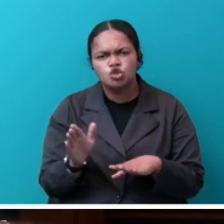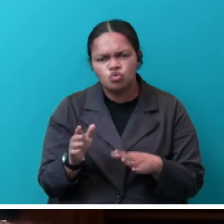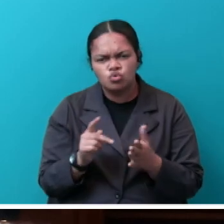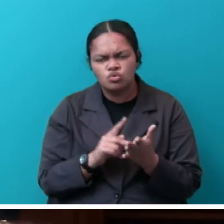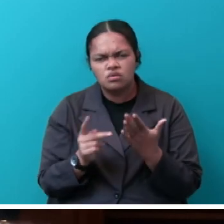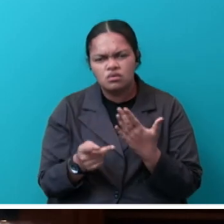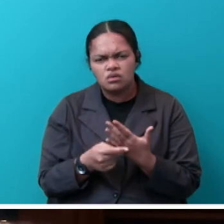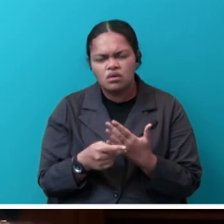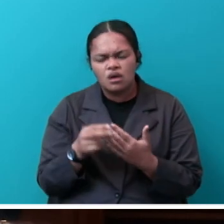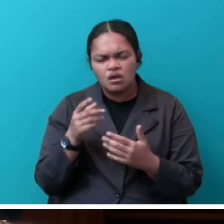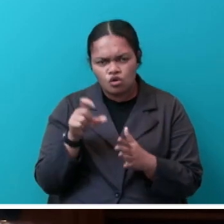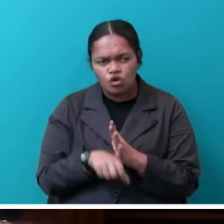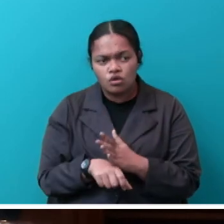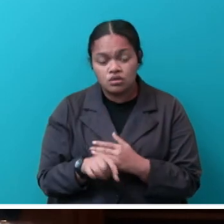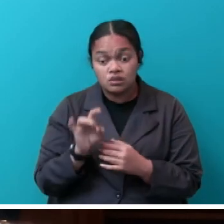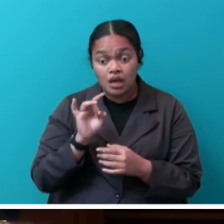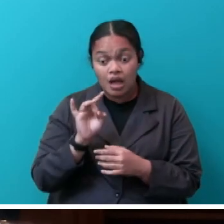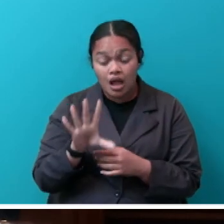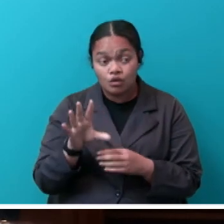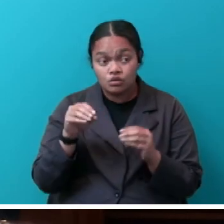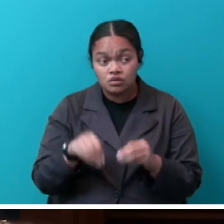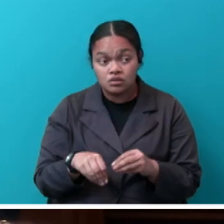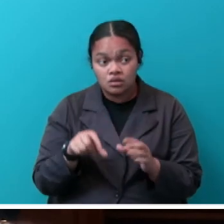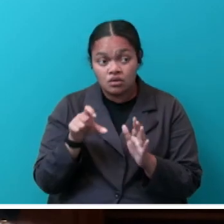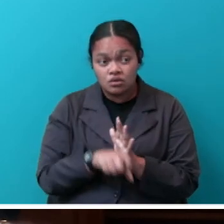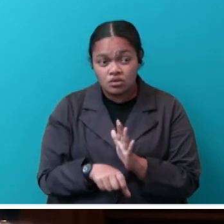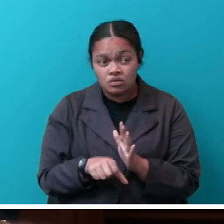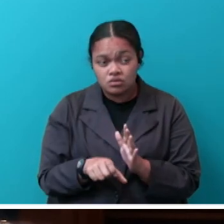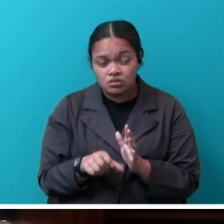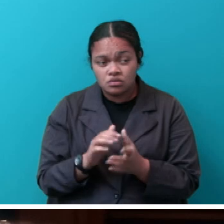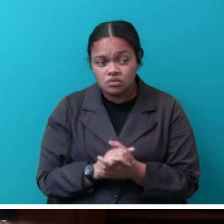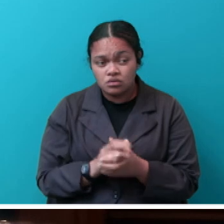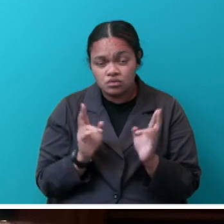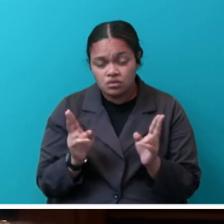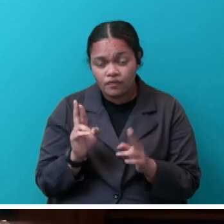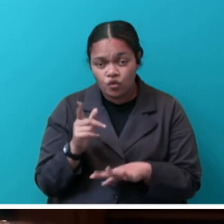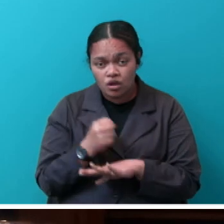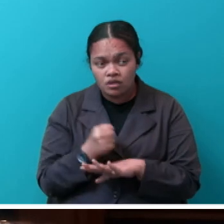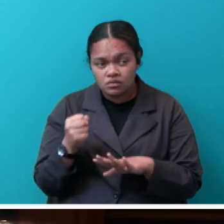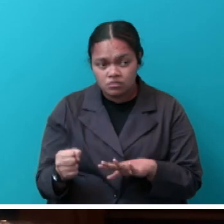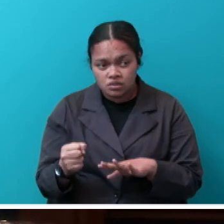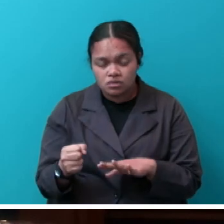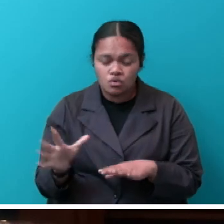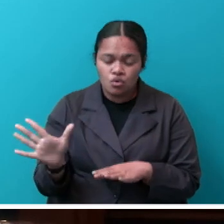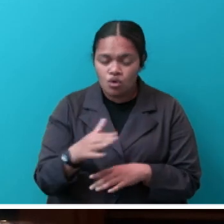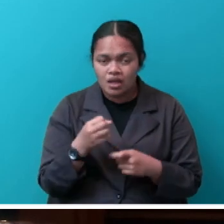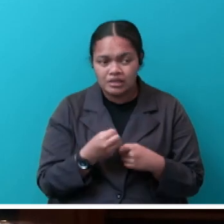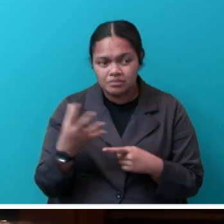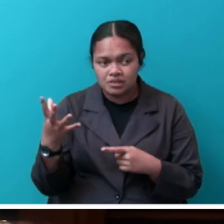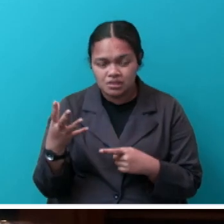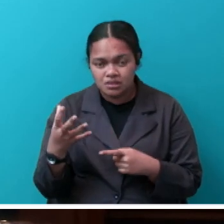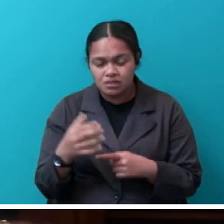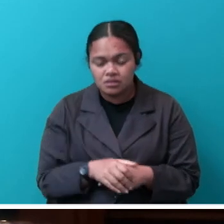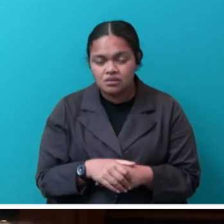government. The outsourcing arrangement is cost neutral for the government, with all expenses covered by